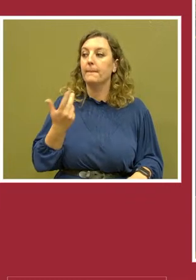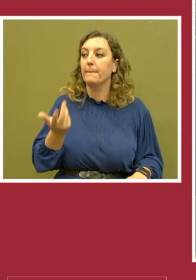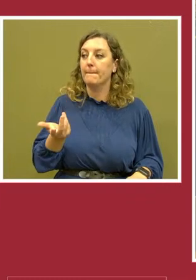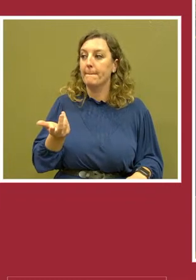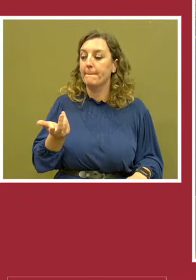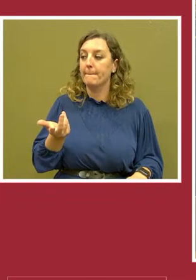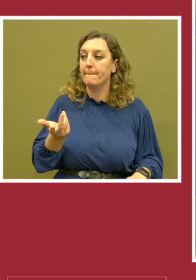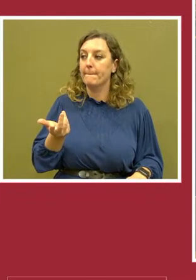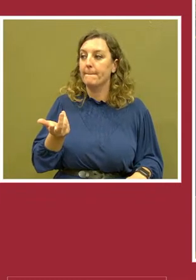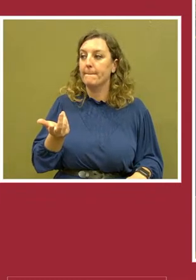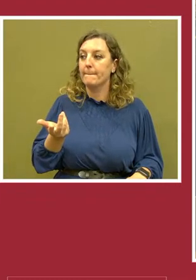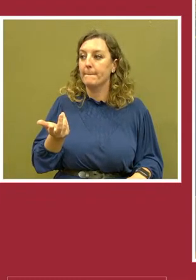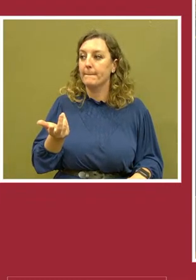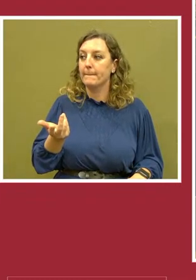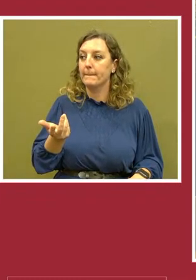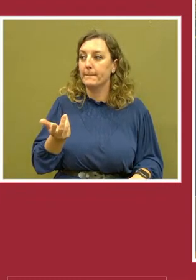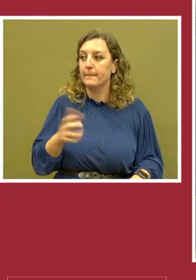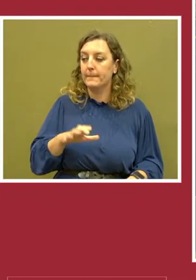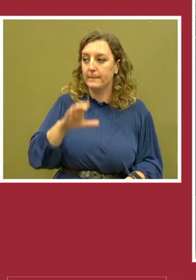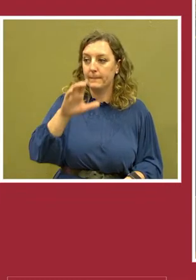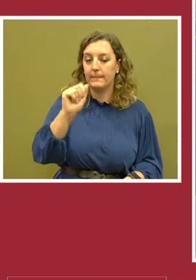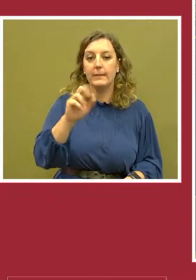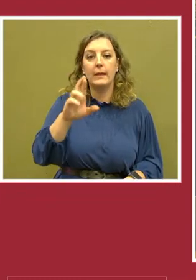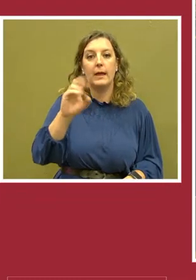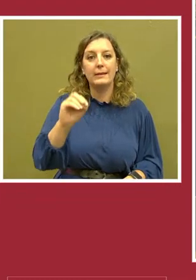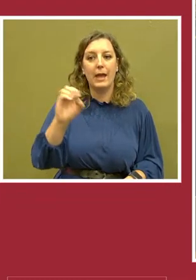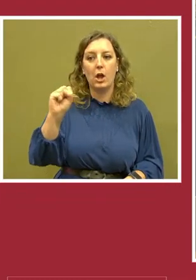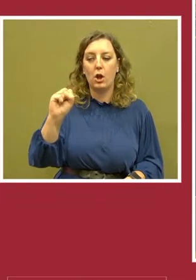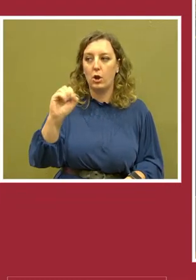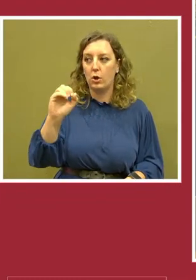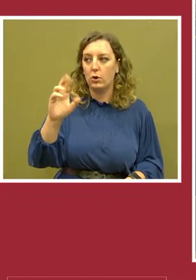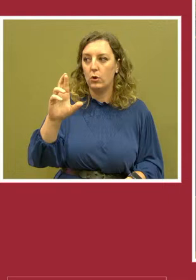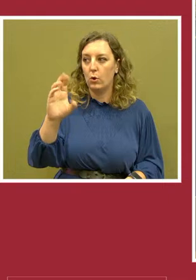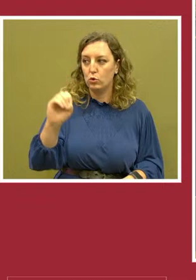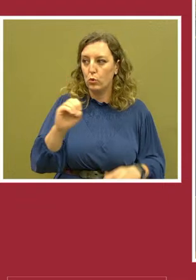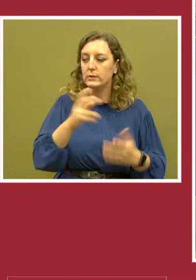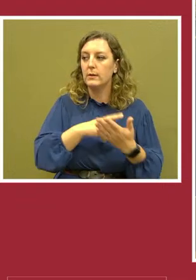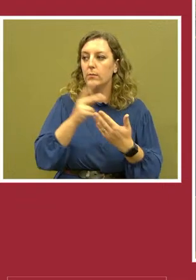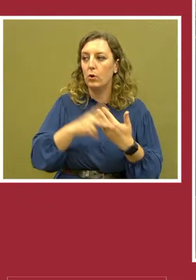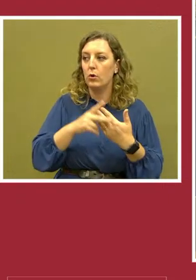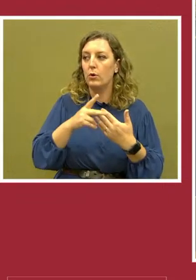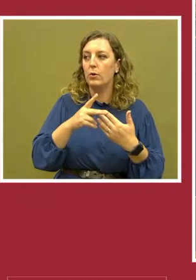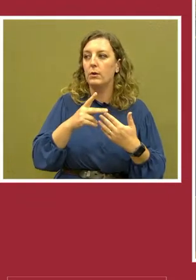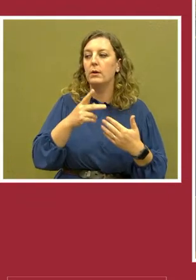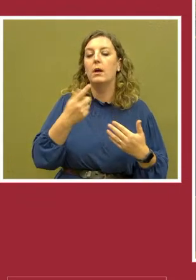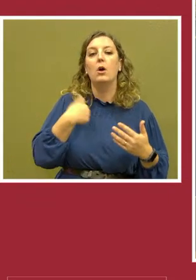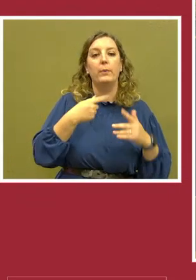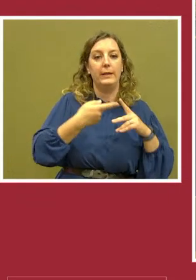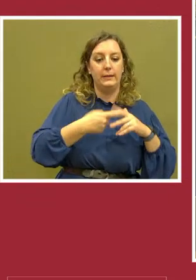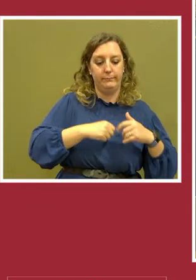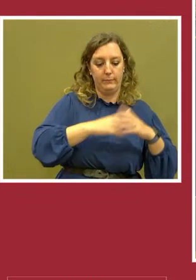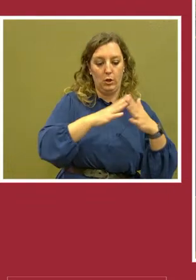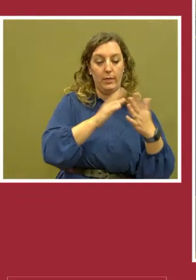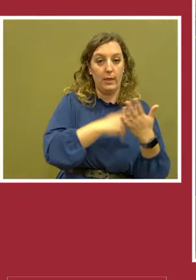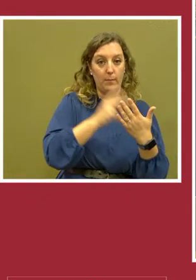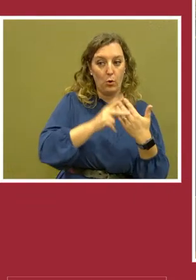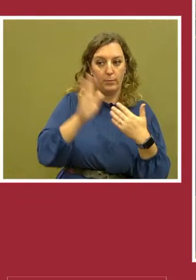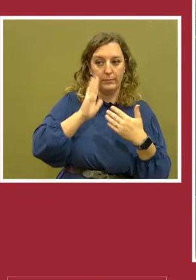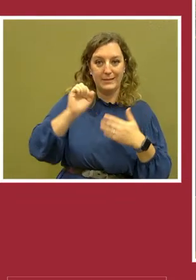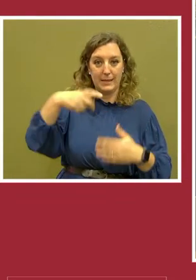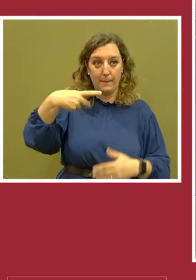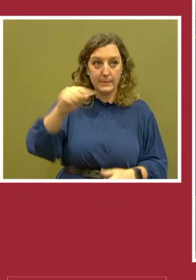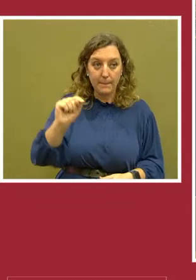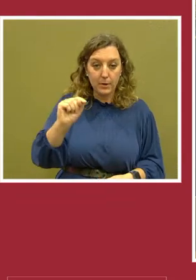is the Care Solace program. If you recall, we launched the Care Solace program back in early September